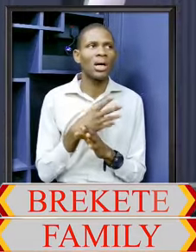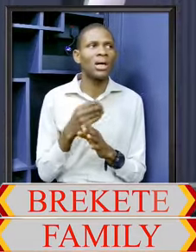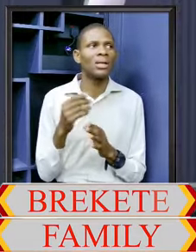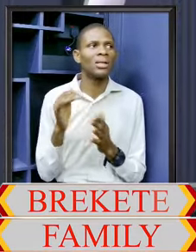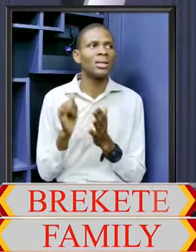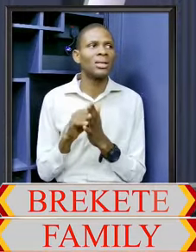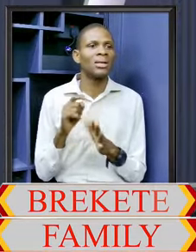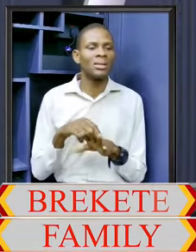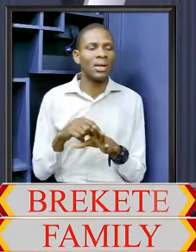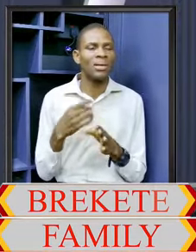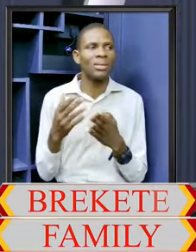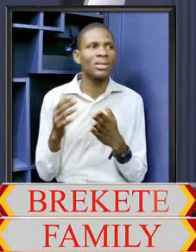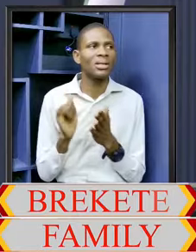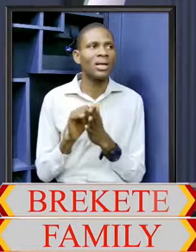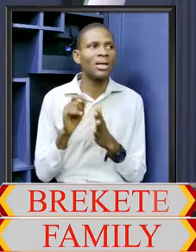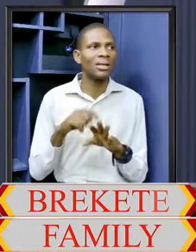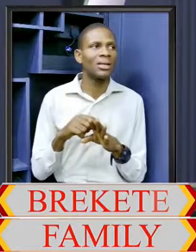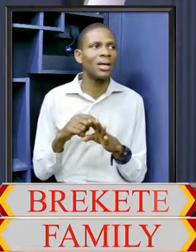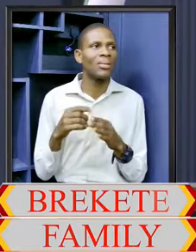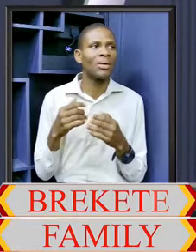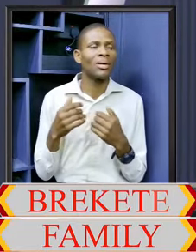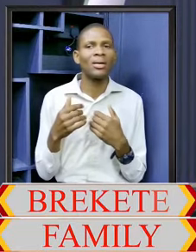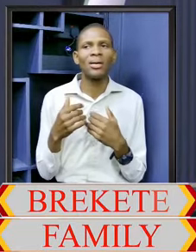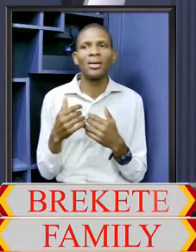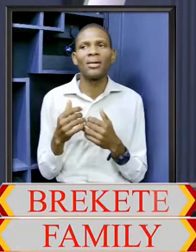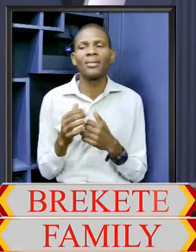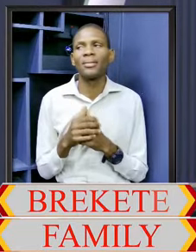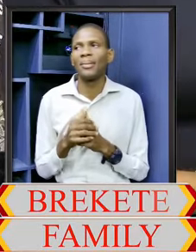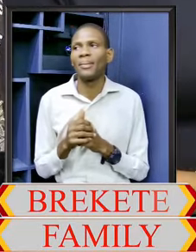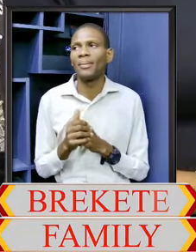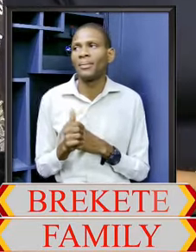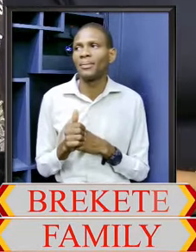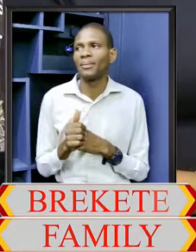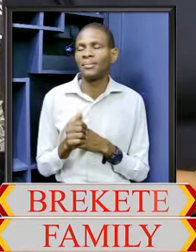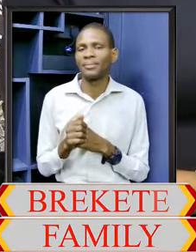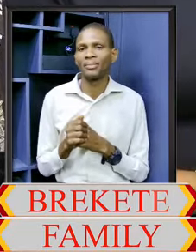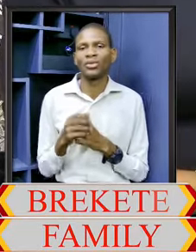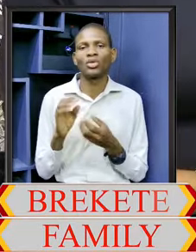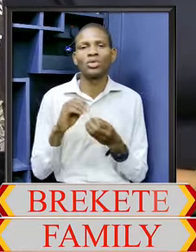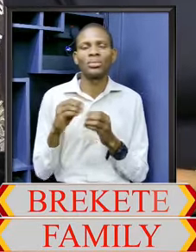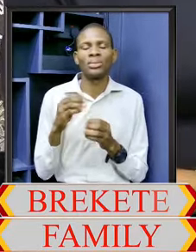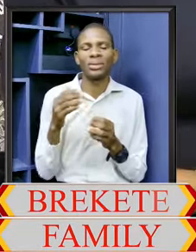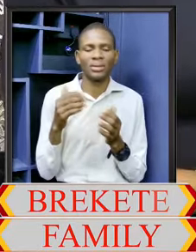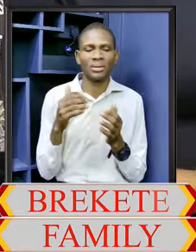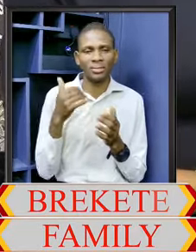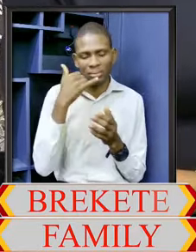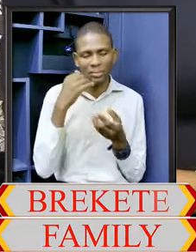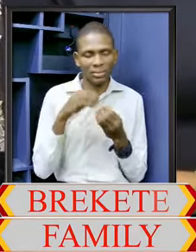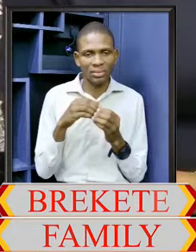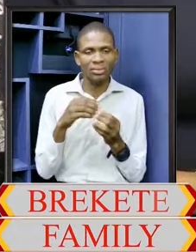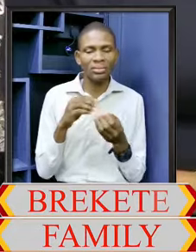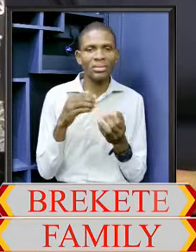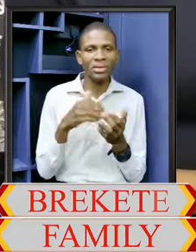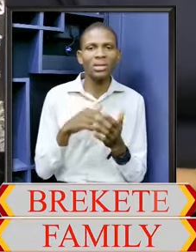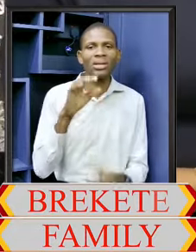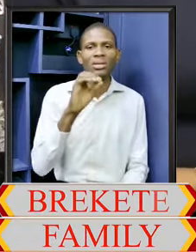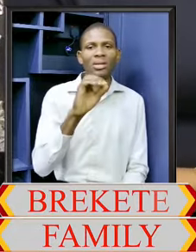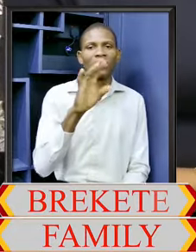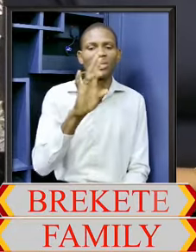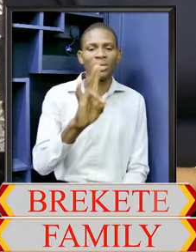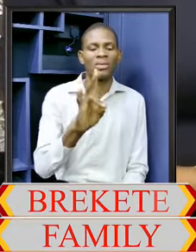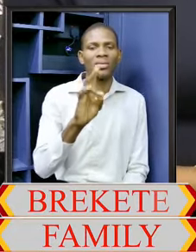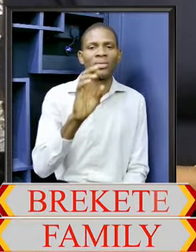time, save dollar. I know one talk. Nah, so the number to call now